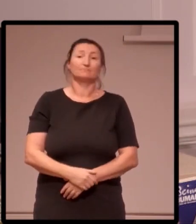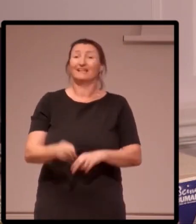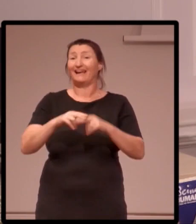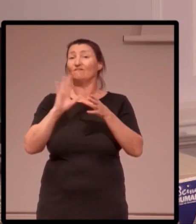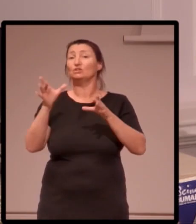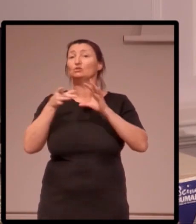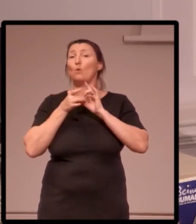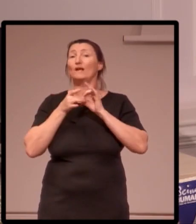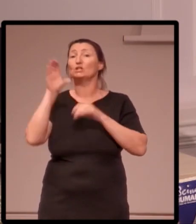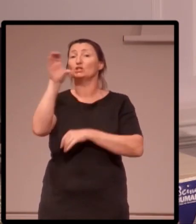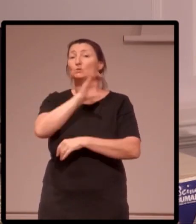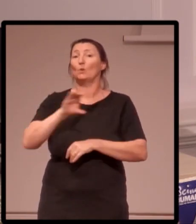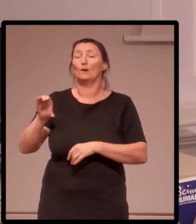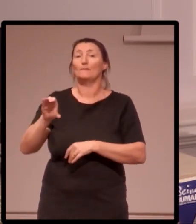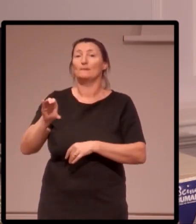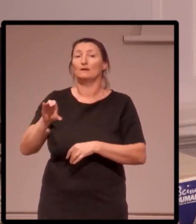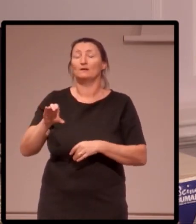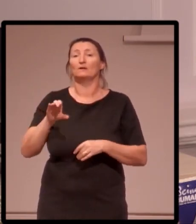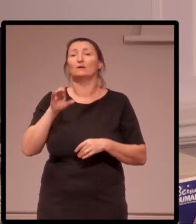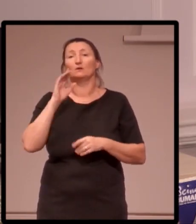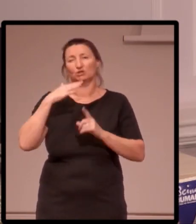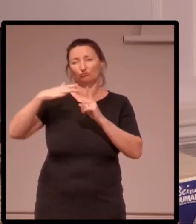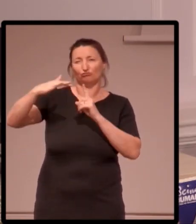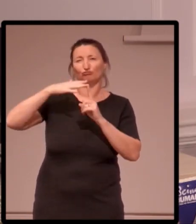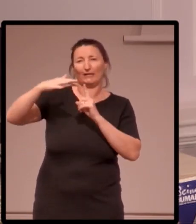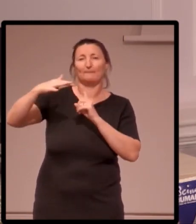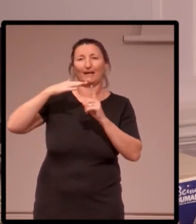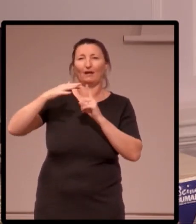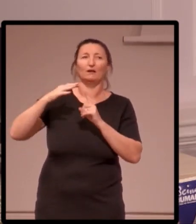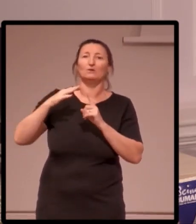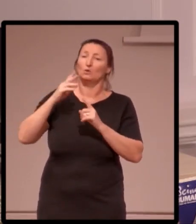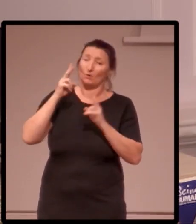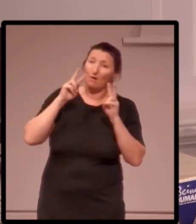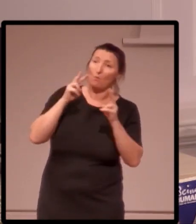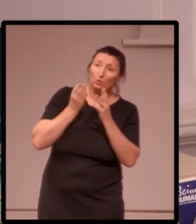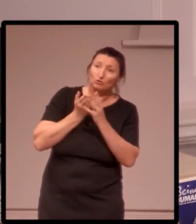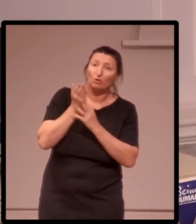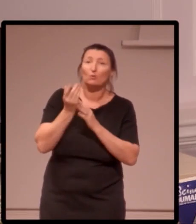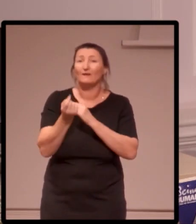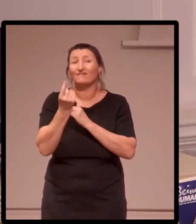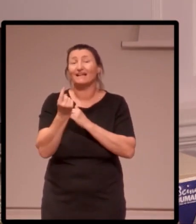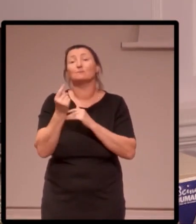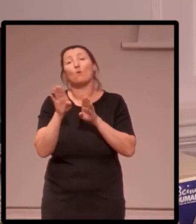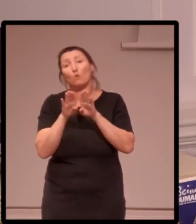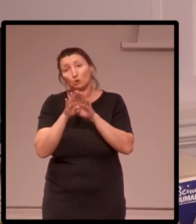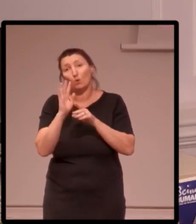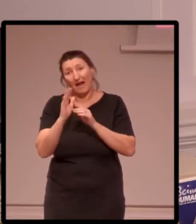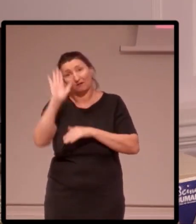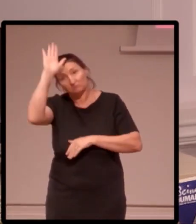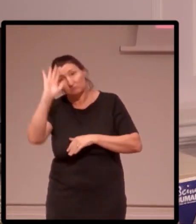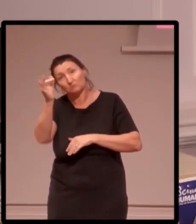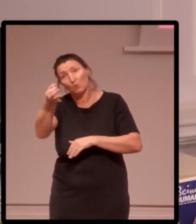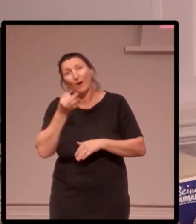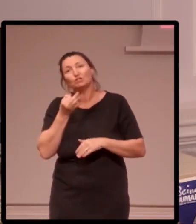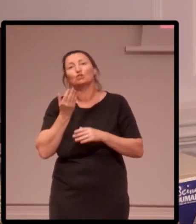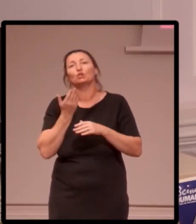Zoom, people will be muted through the course of the event, but there will be an opportunity to ask questions